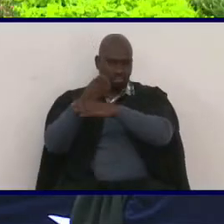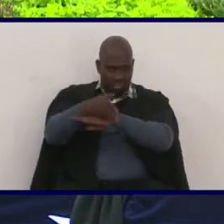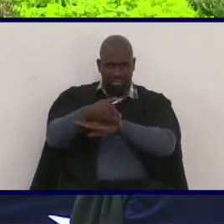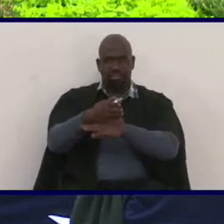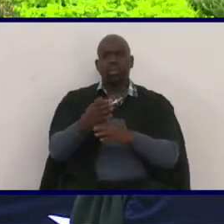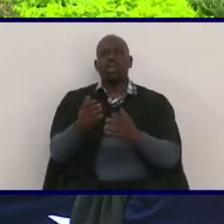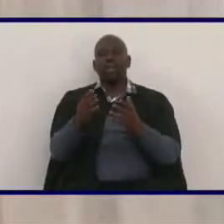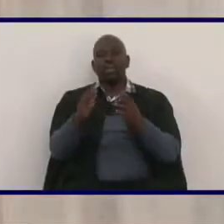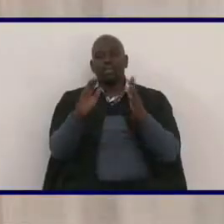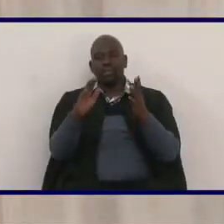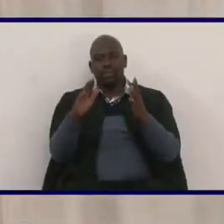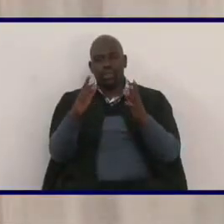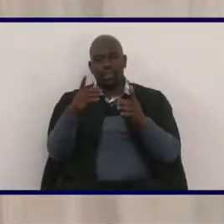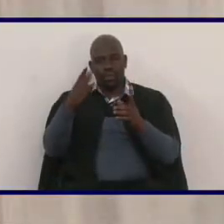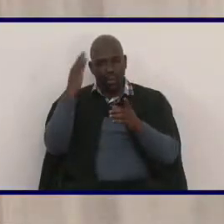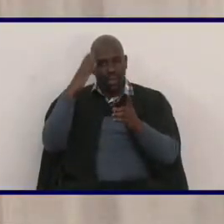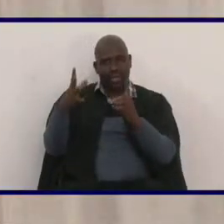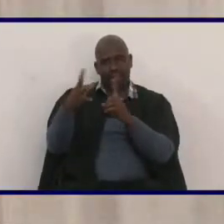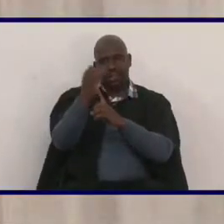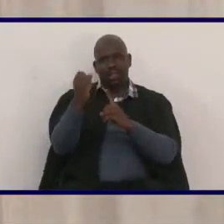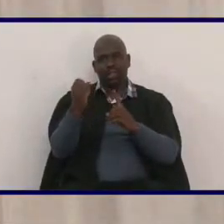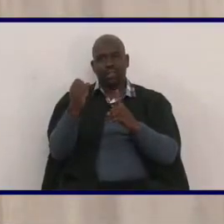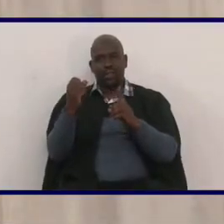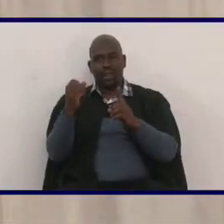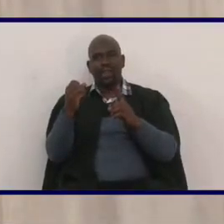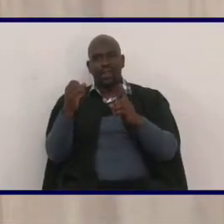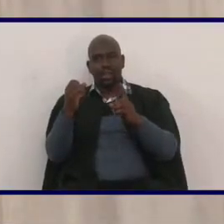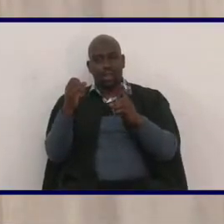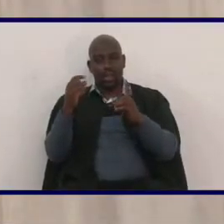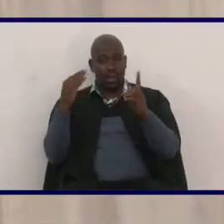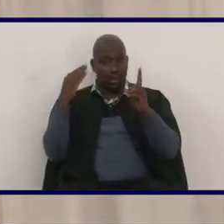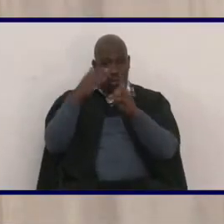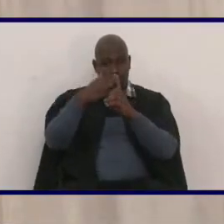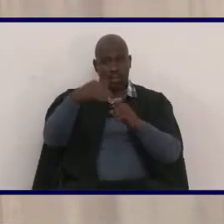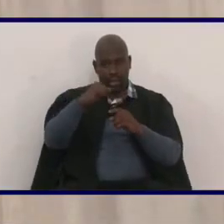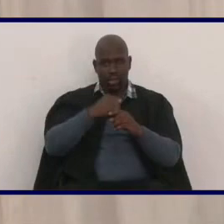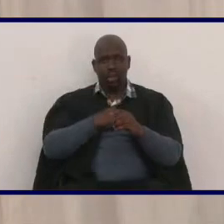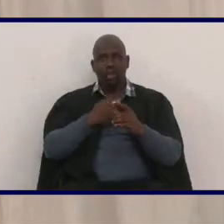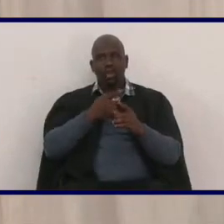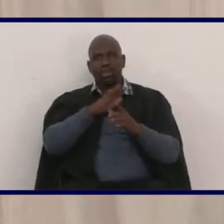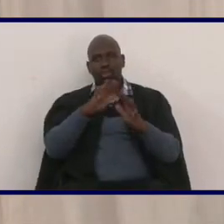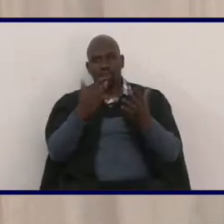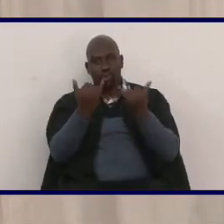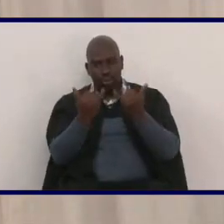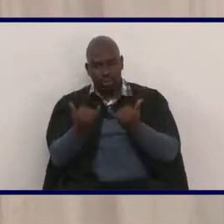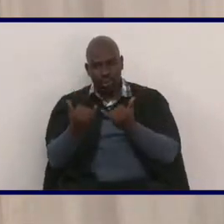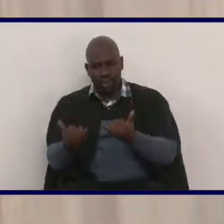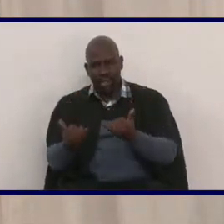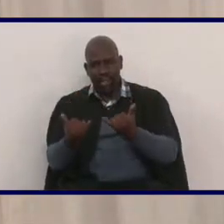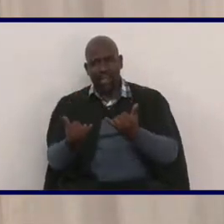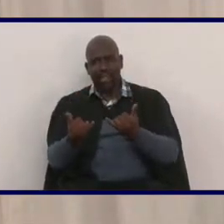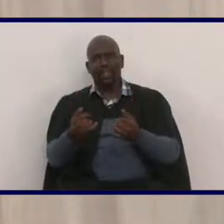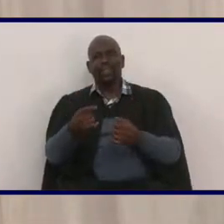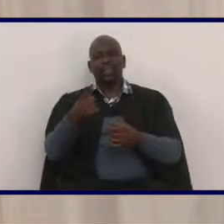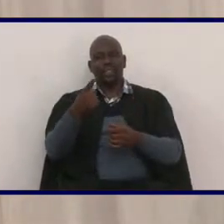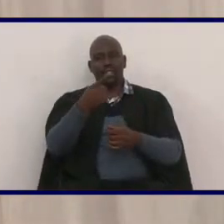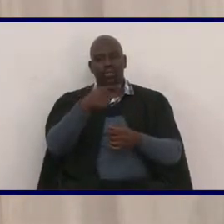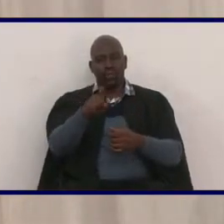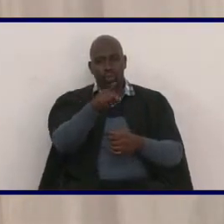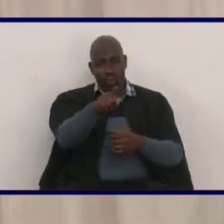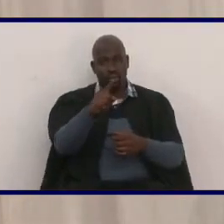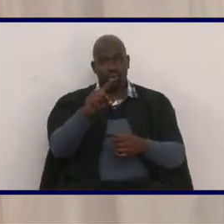this sense, today is for you, for us, a marker of this trait.